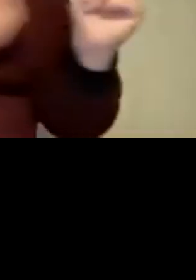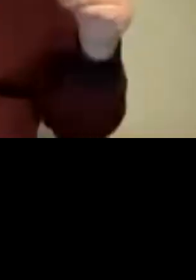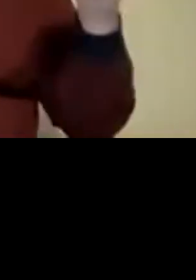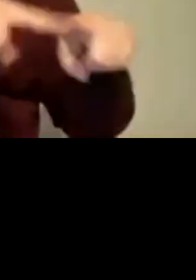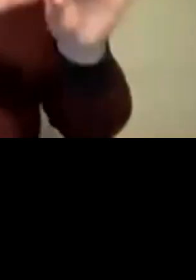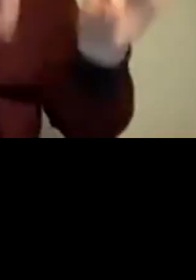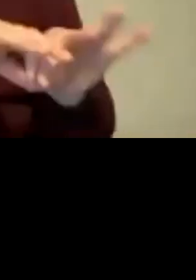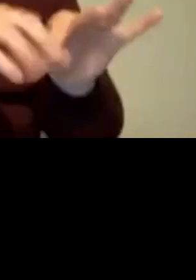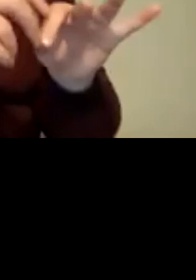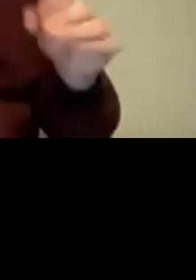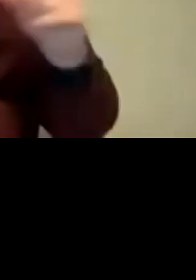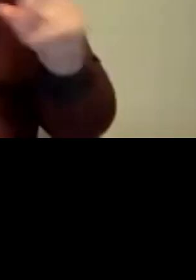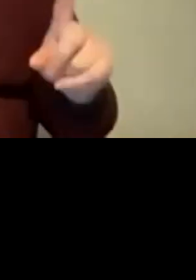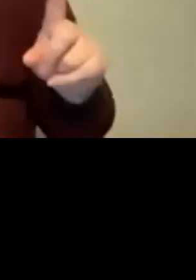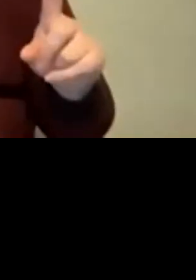lonely.